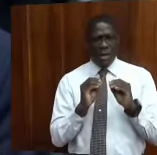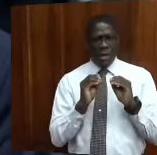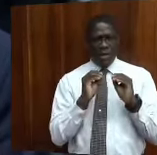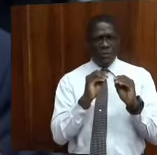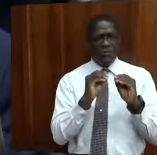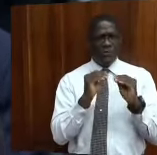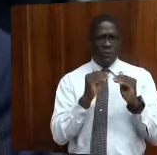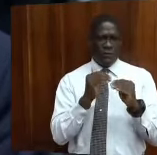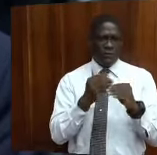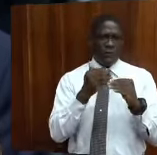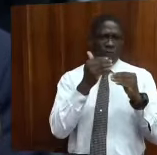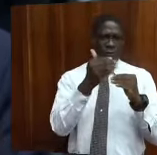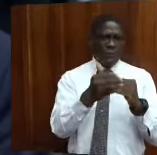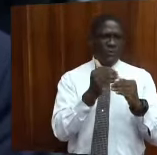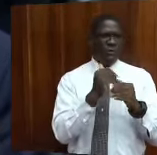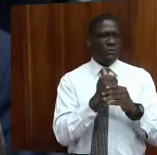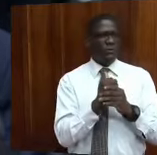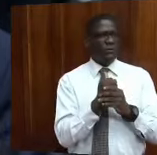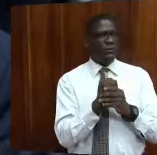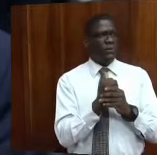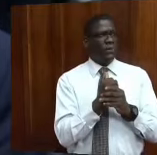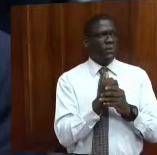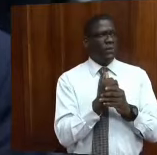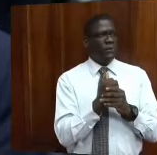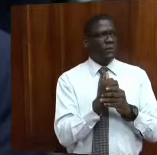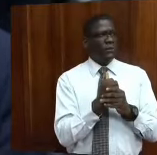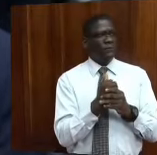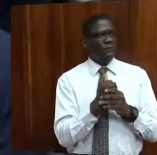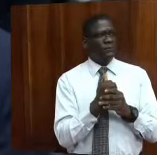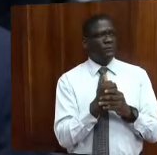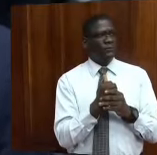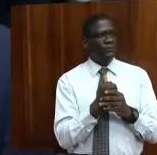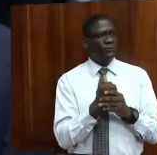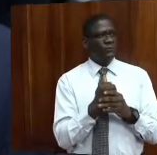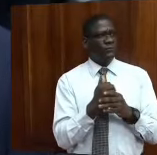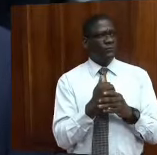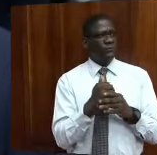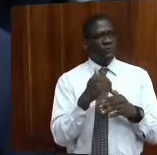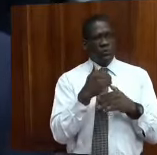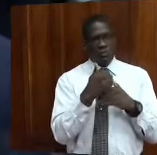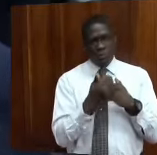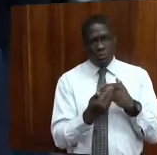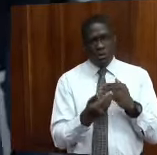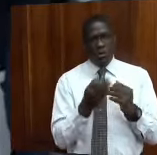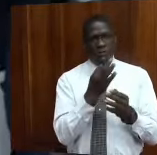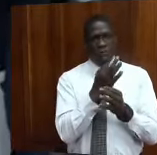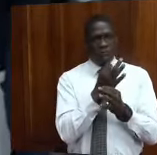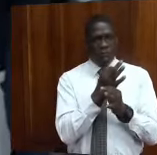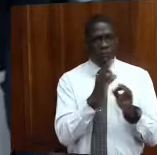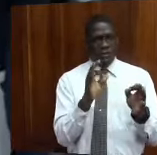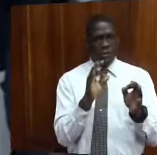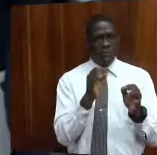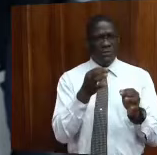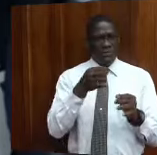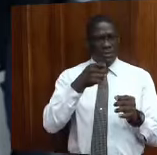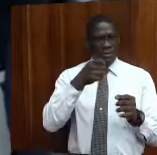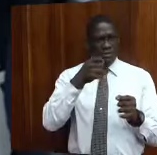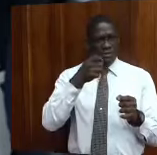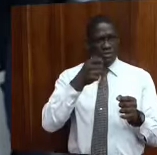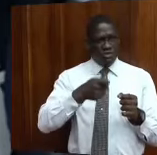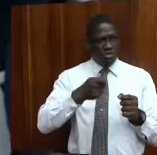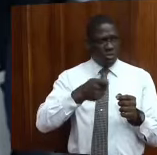the ideals of bread, freedom, and justice. Mr. Speaker, in times of